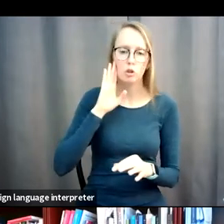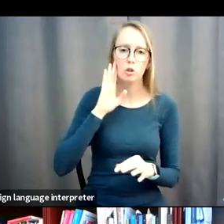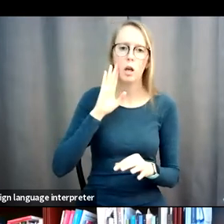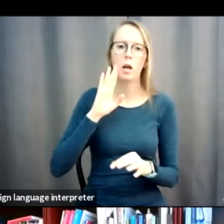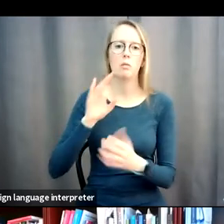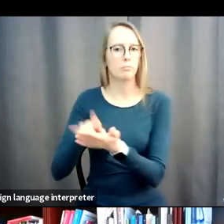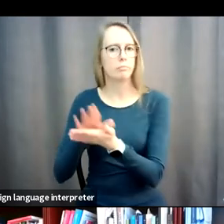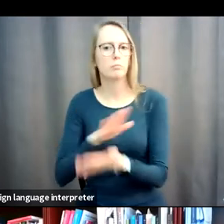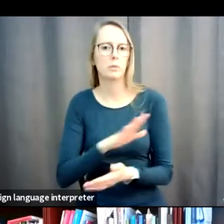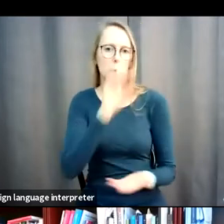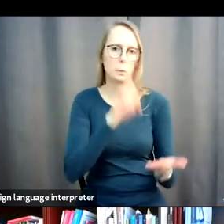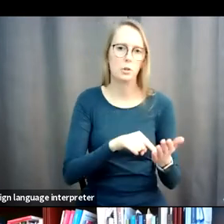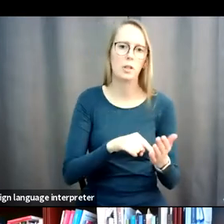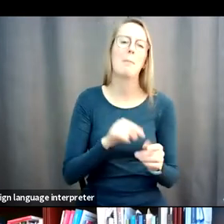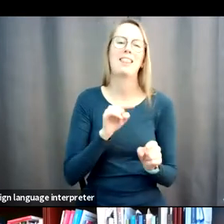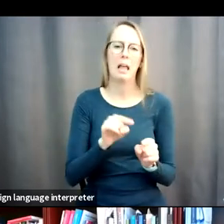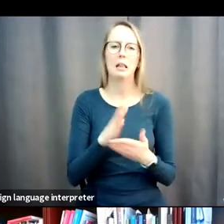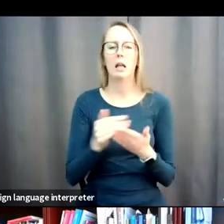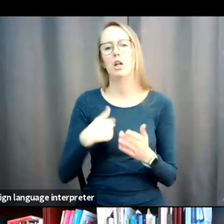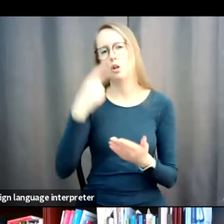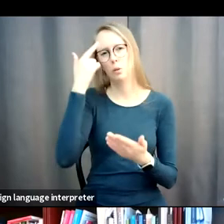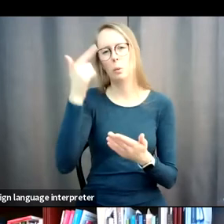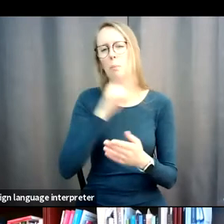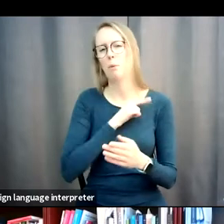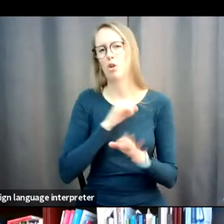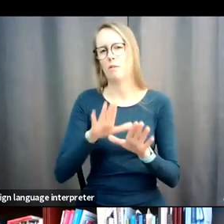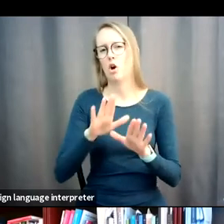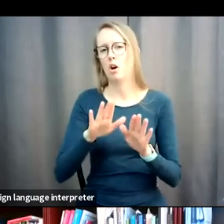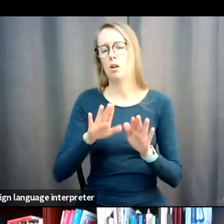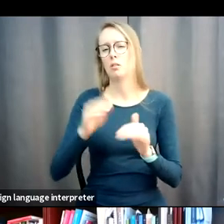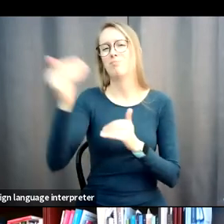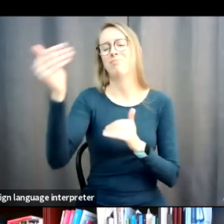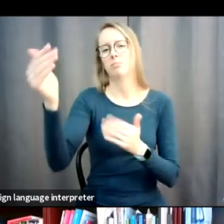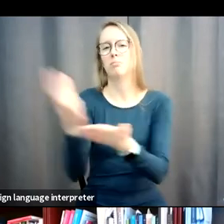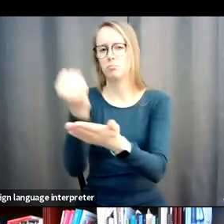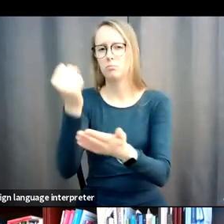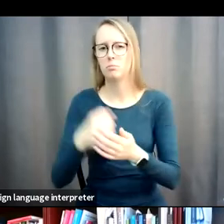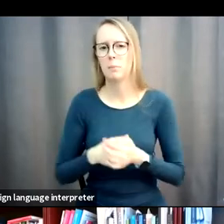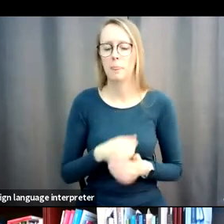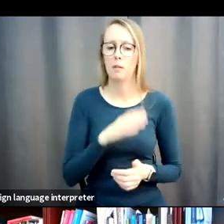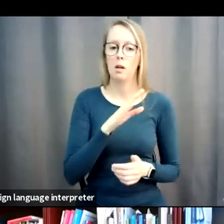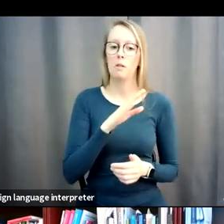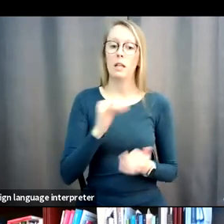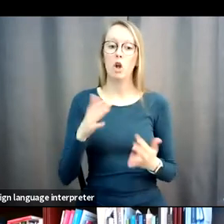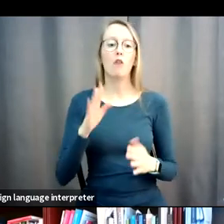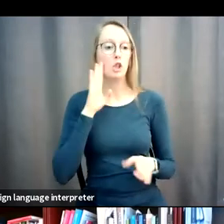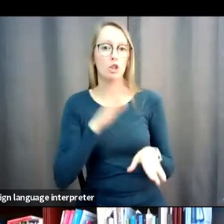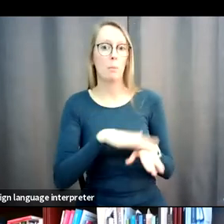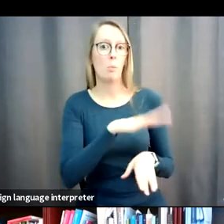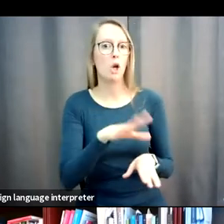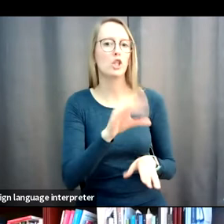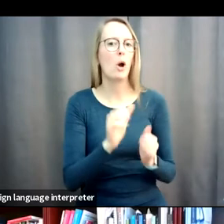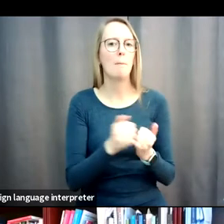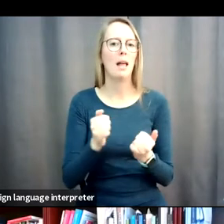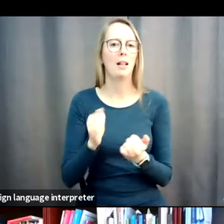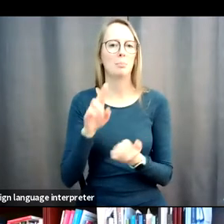I think we still have a long way to go in also in the Nordic countries. Children's views are heard, but they are not necessarily taken